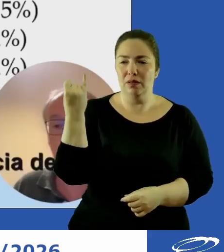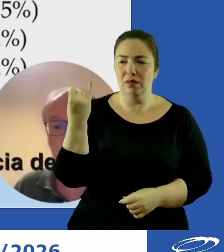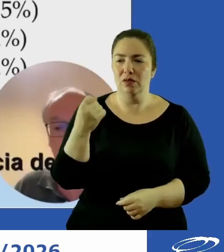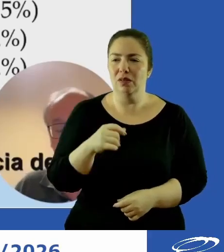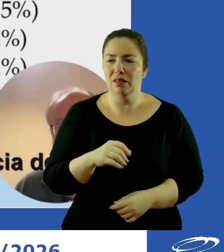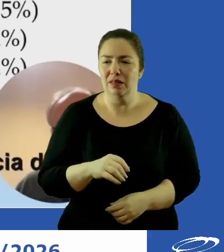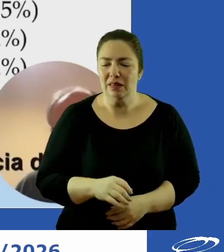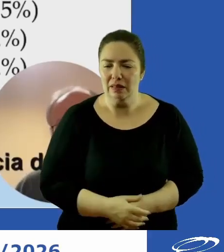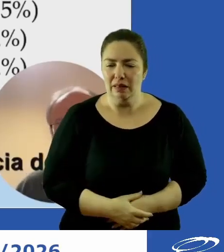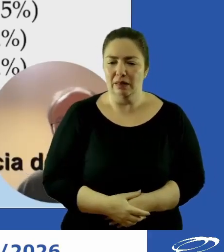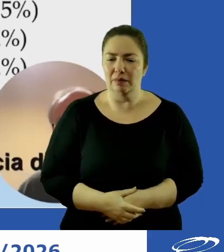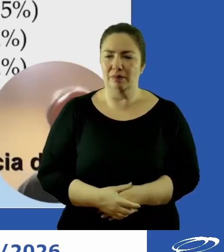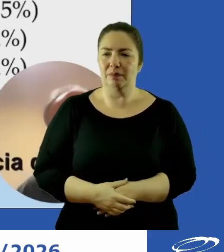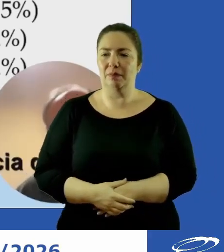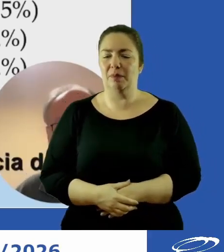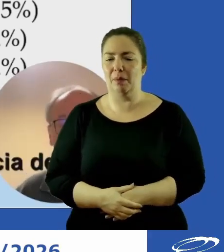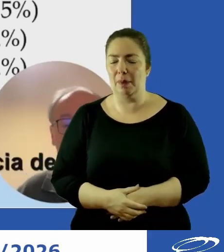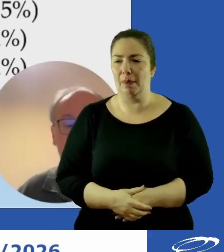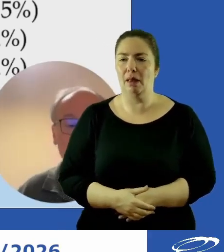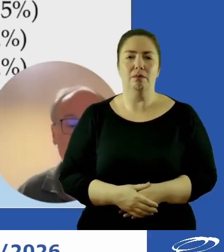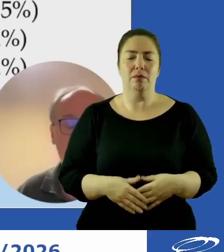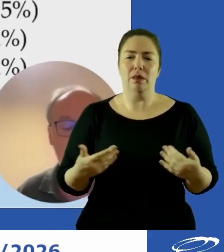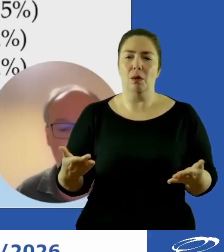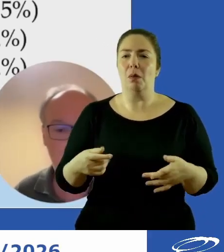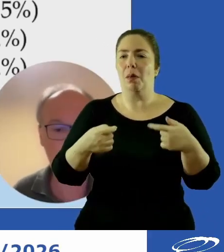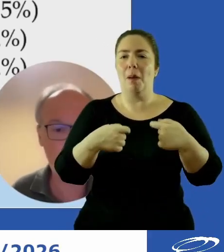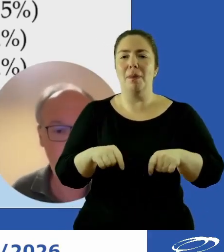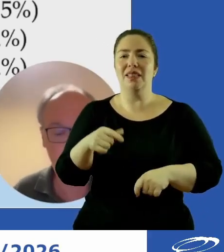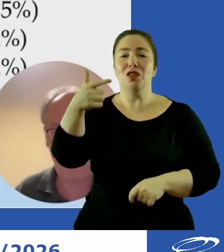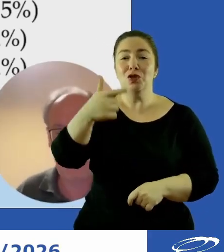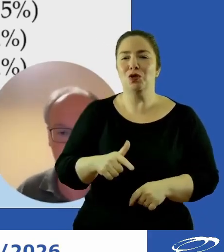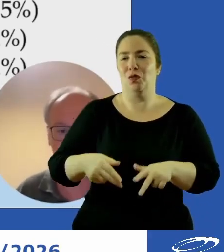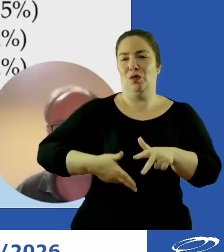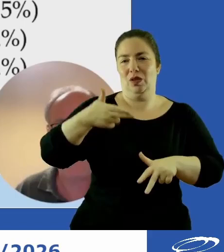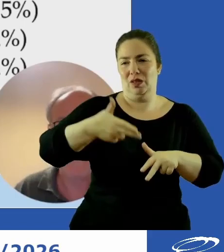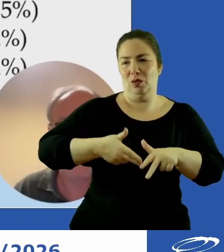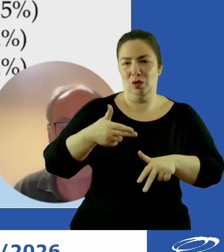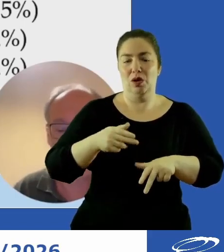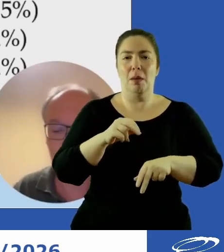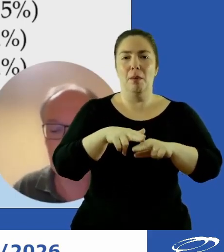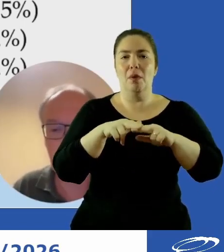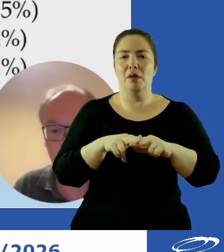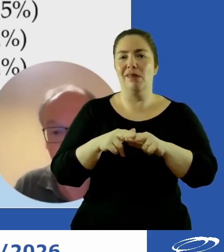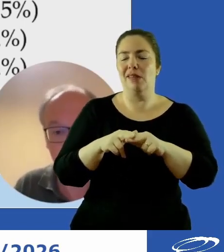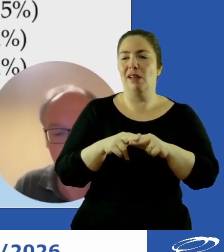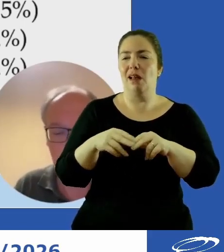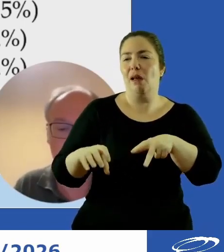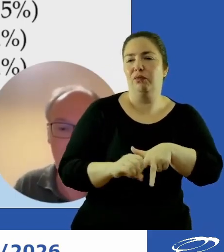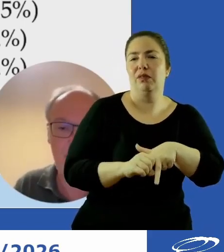frequently, MRSA and no surgery to drain the infection are associated also